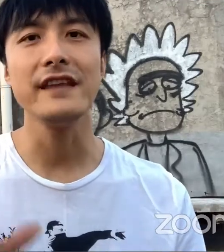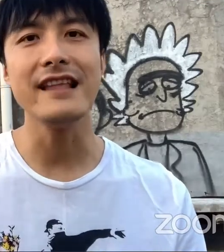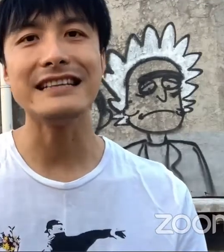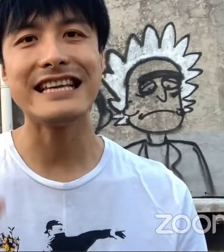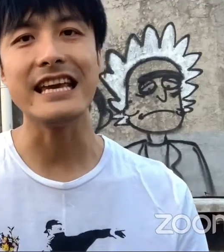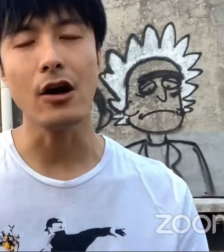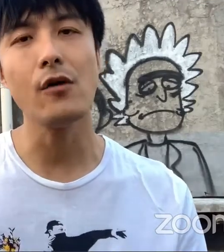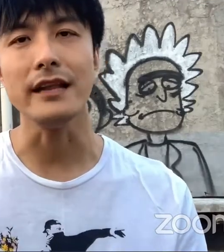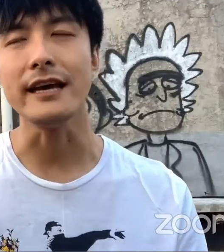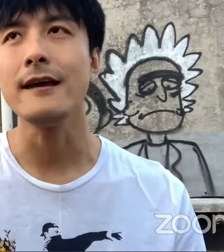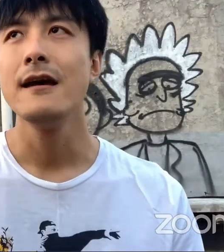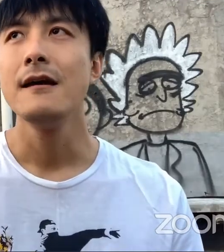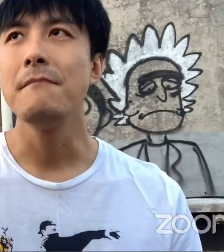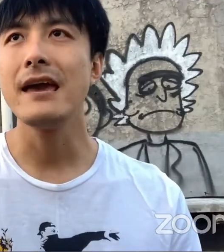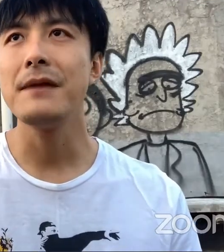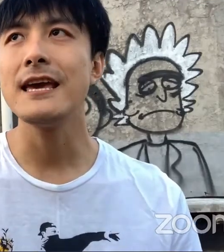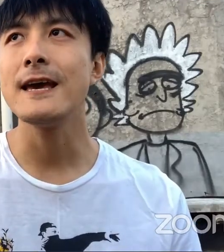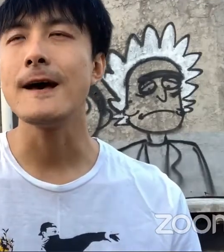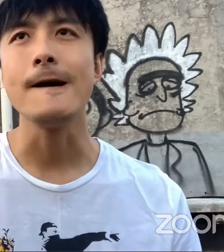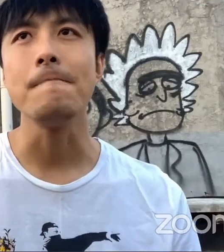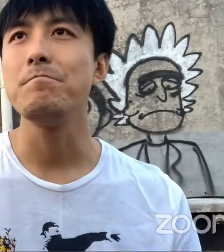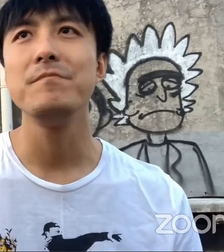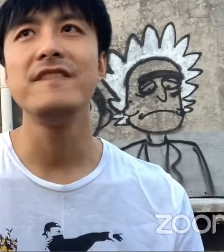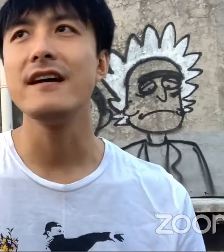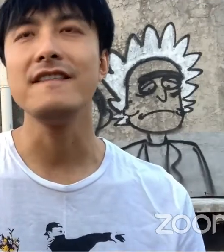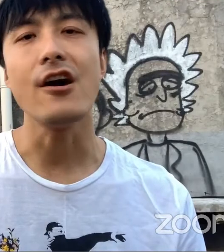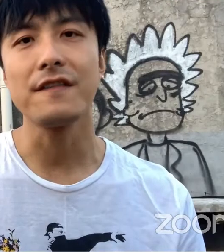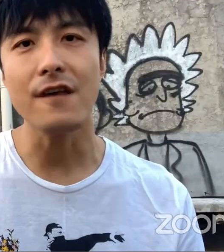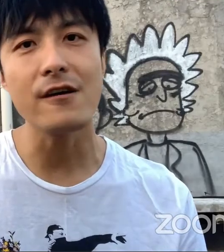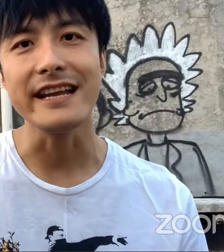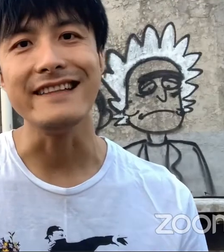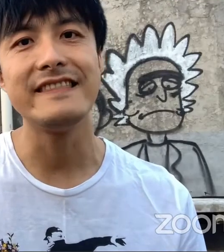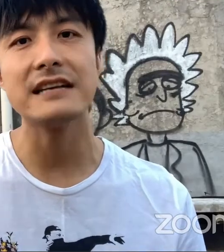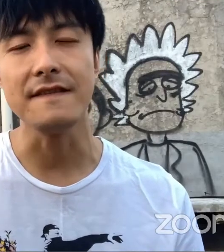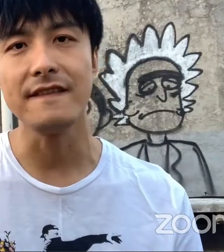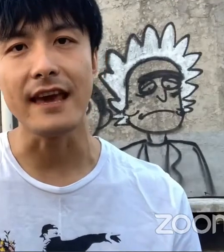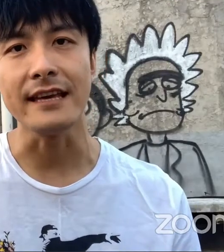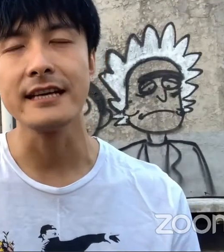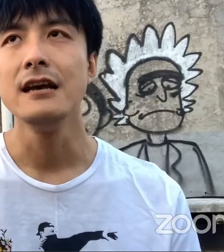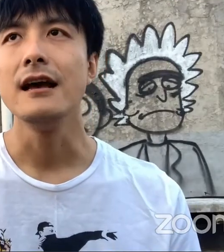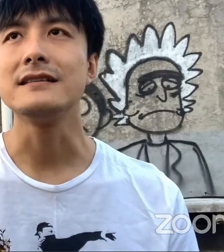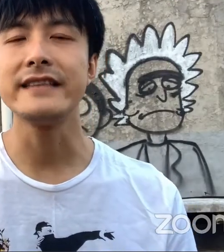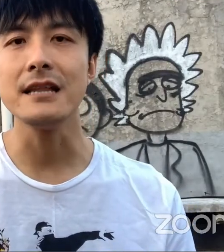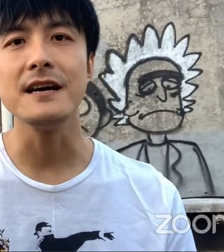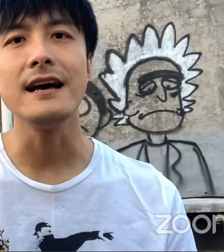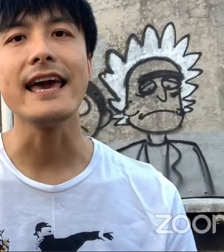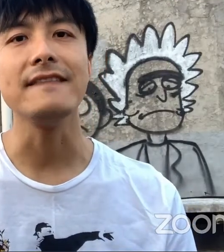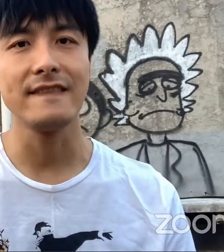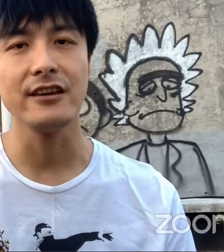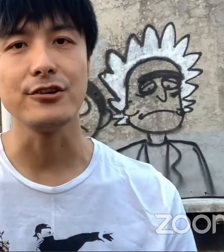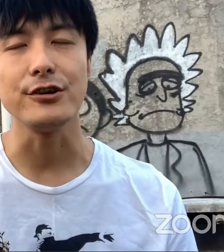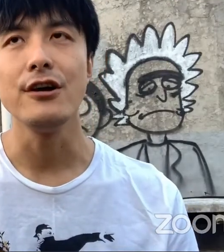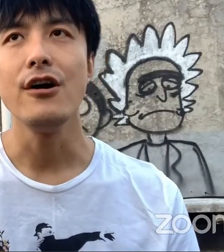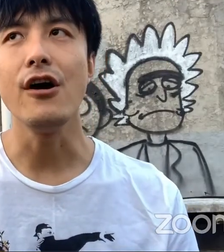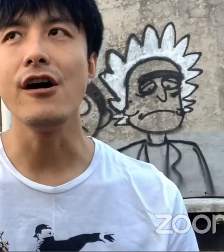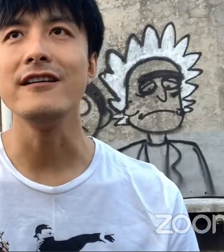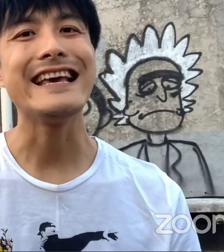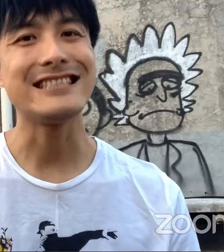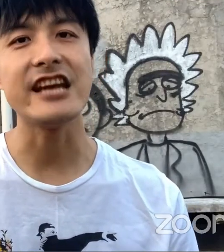COVID-19 only. Maybe the authority doesn't think cinema and theater